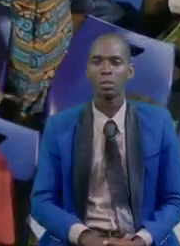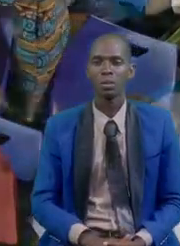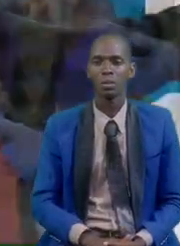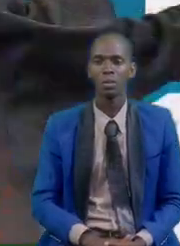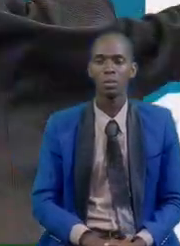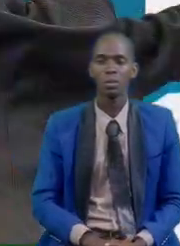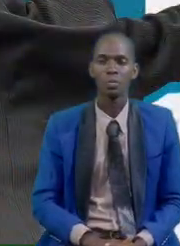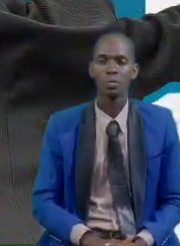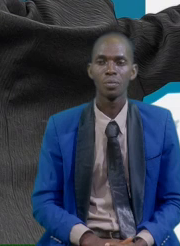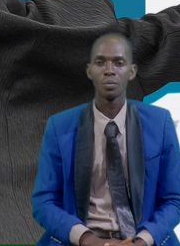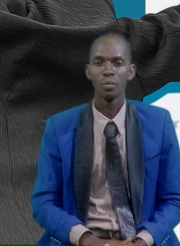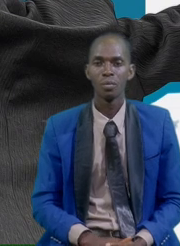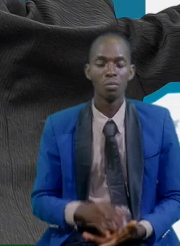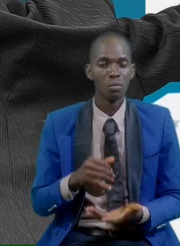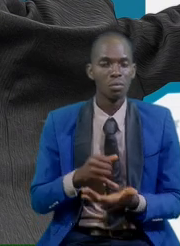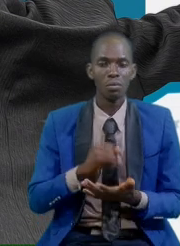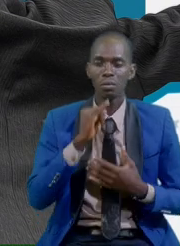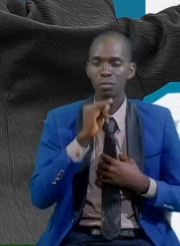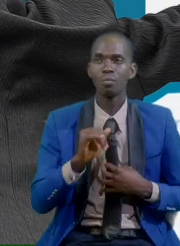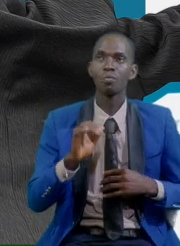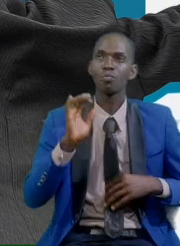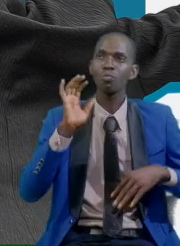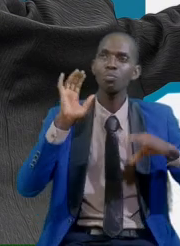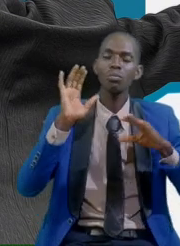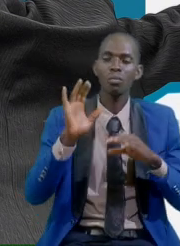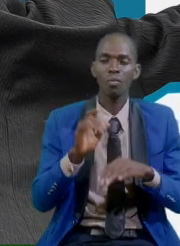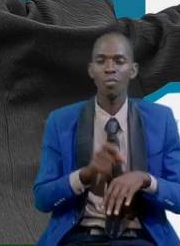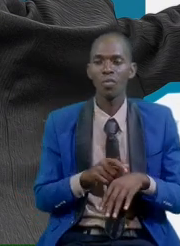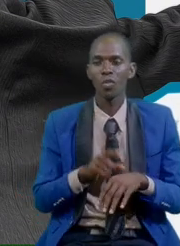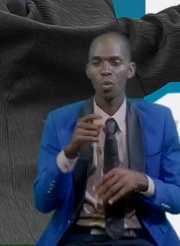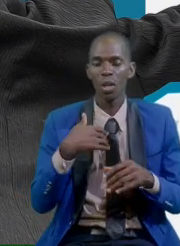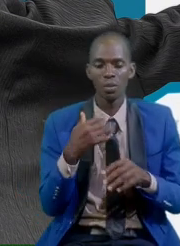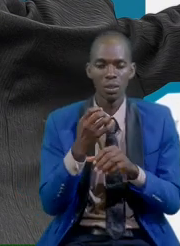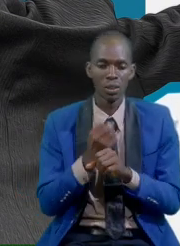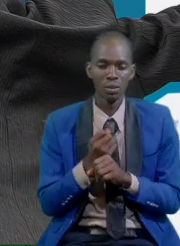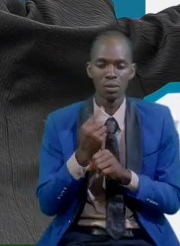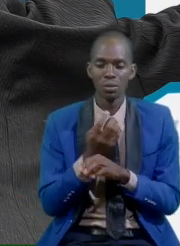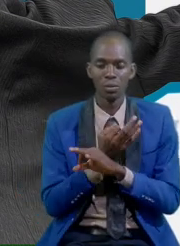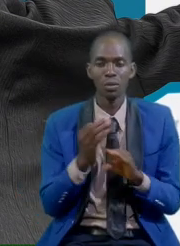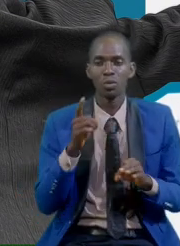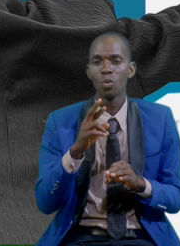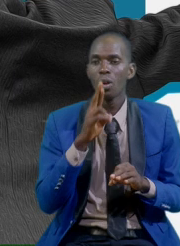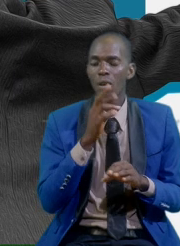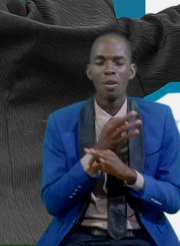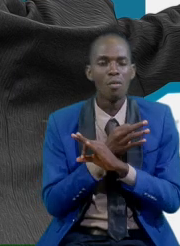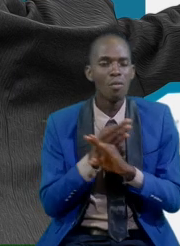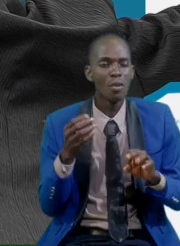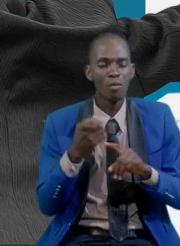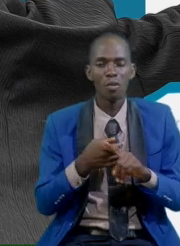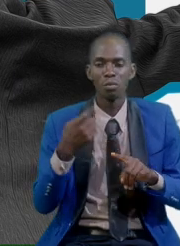It's a wonderful time. You have received the freedom. You are freed from the bondage of